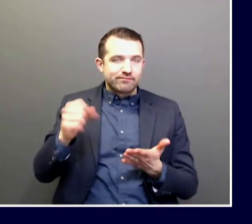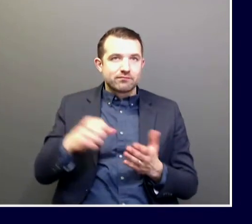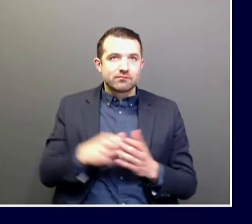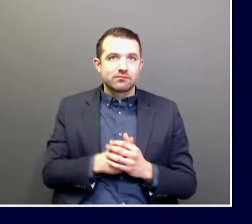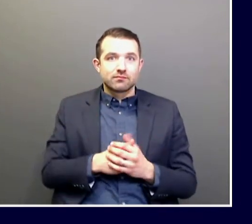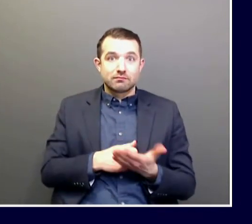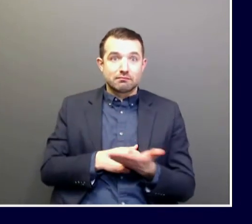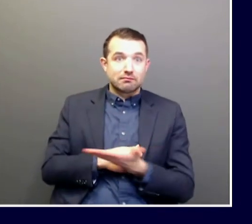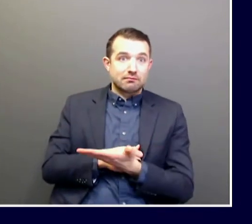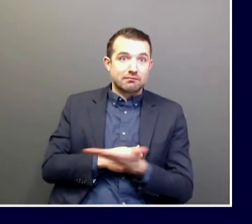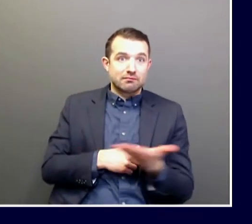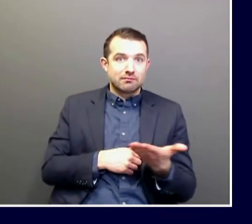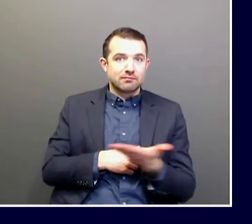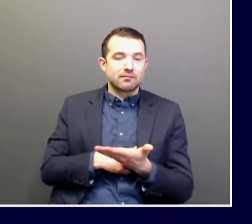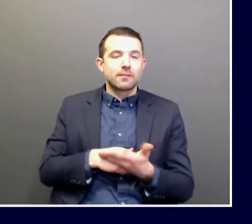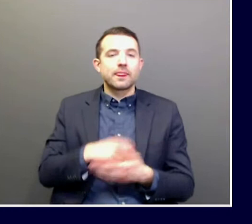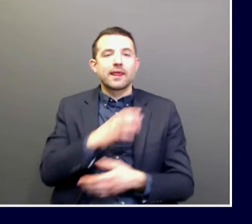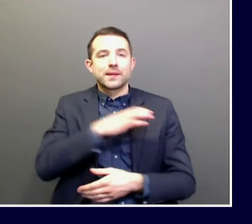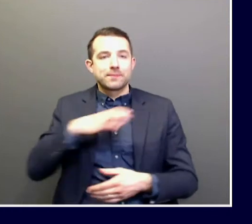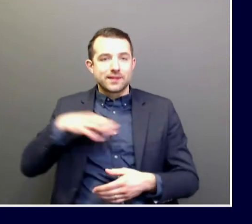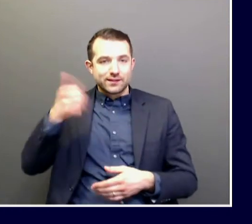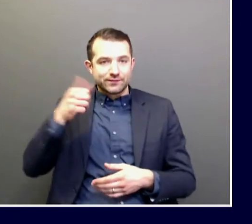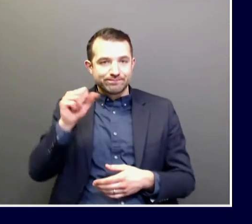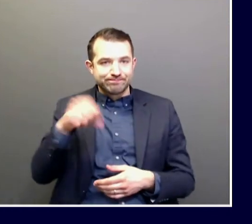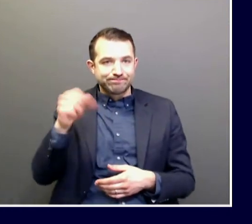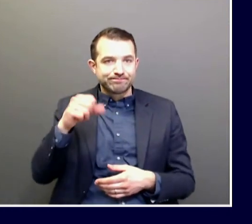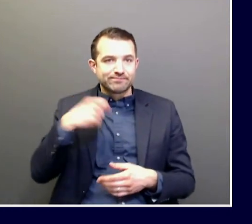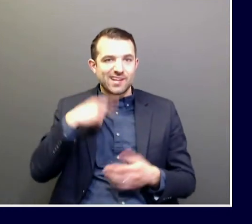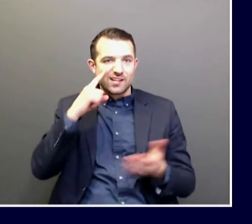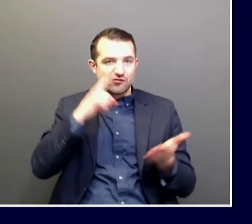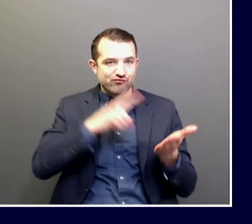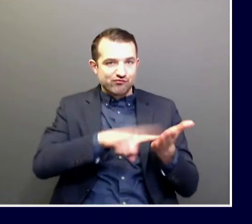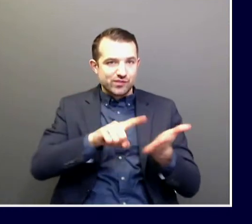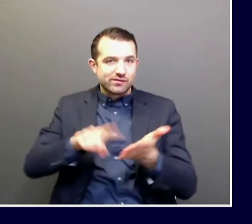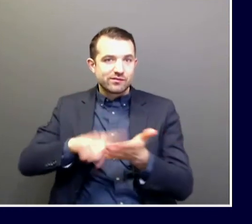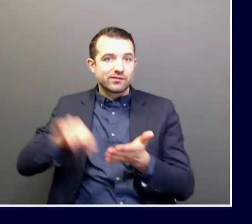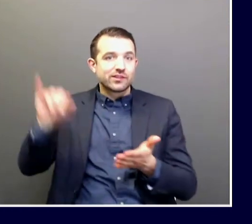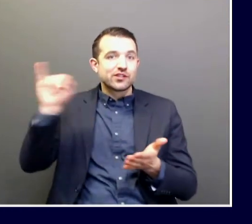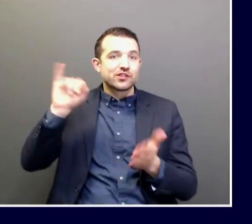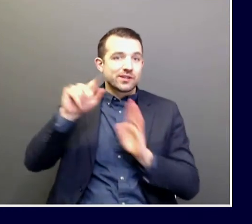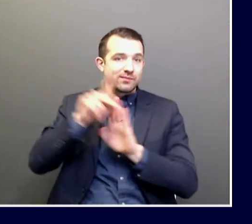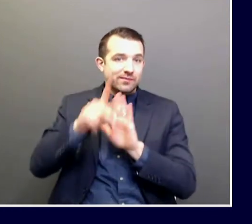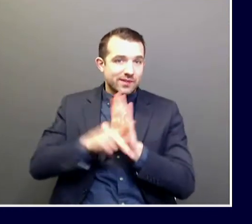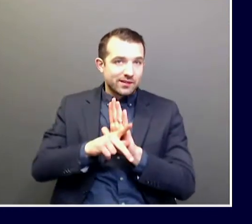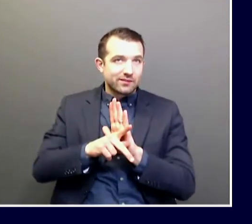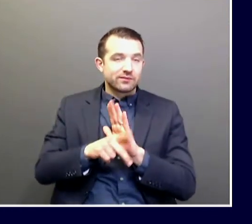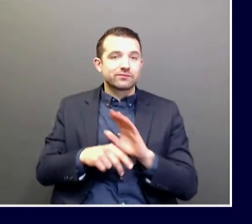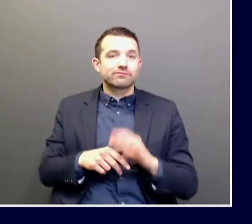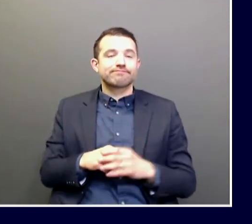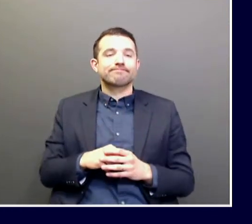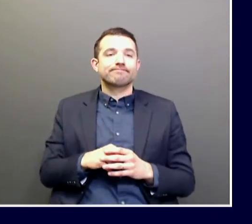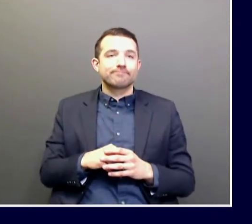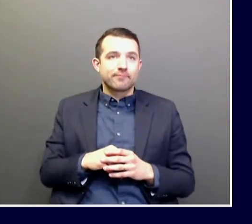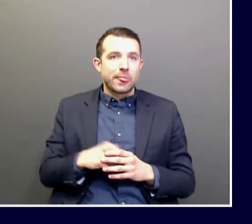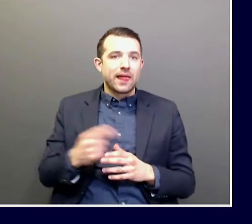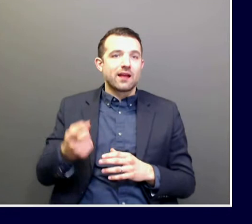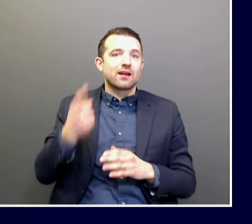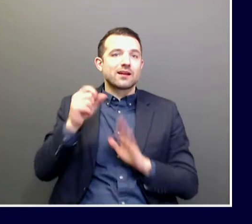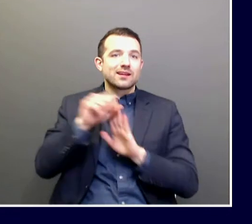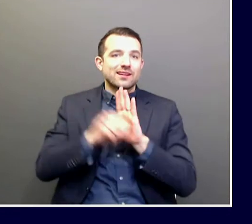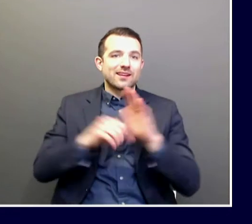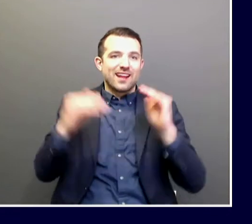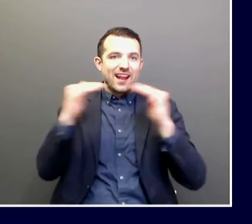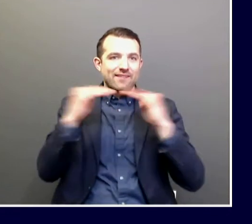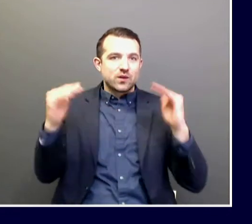Yep, we are looking into our different policies to see what, if anything, we might do at the state level. Note that Medicare